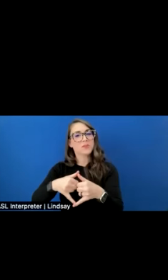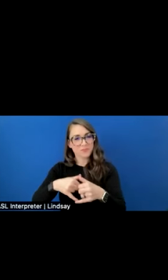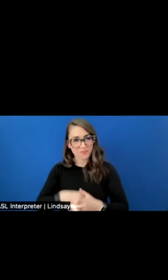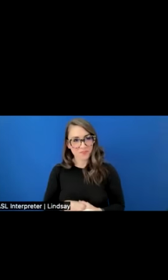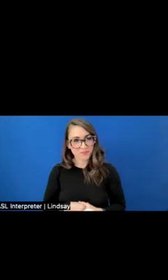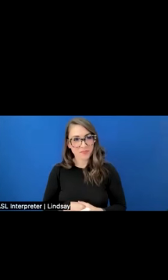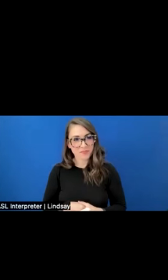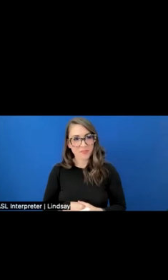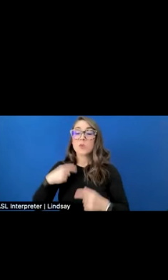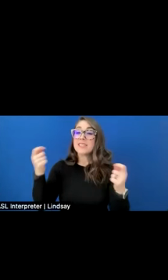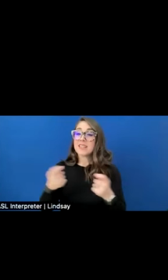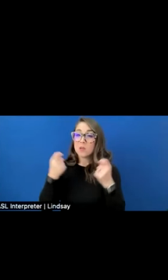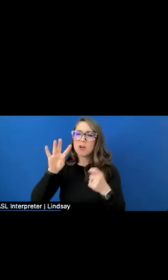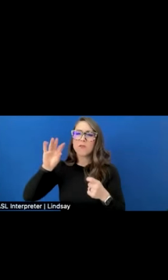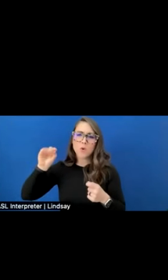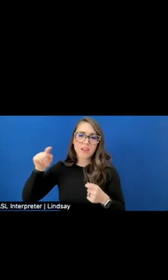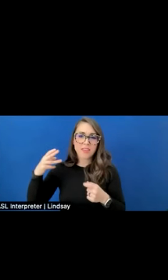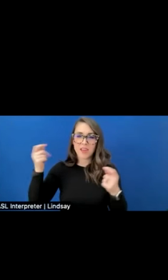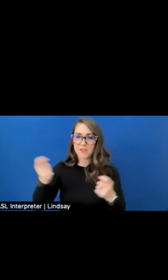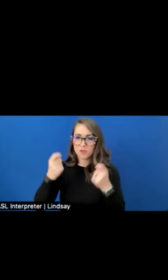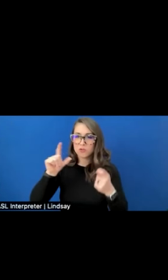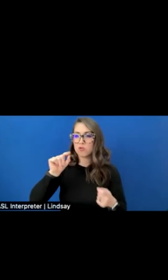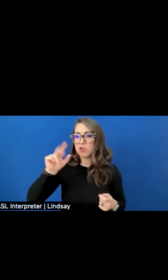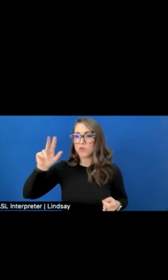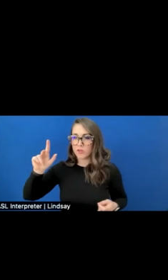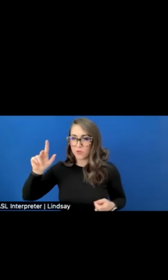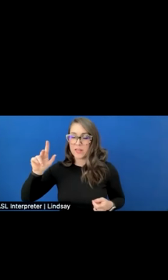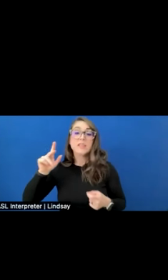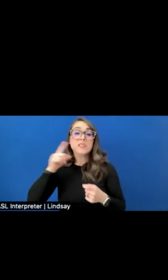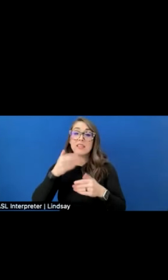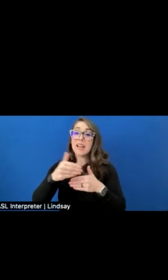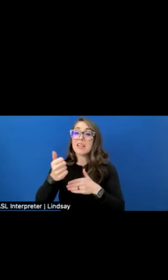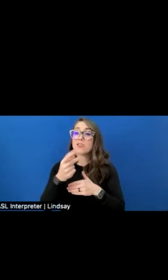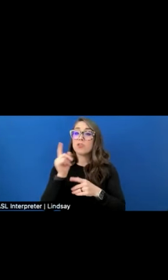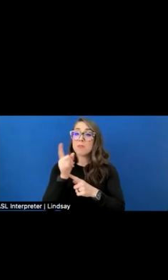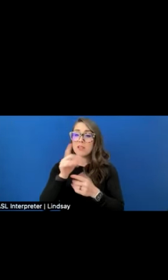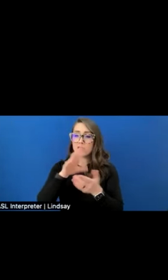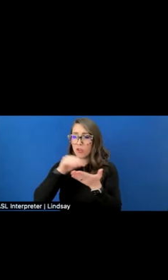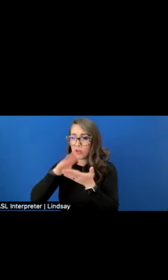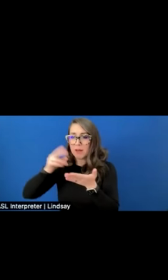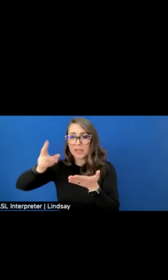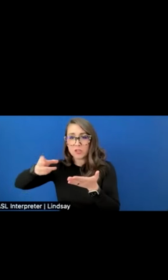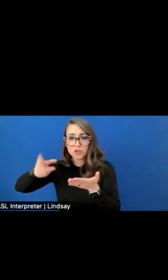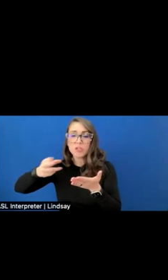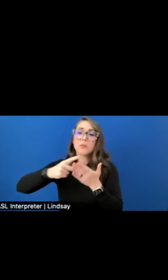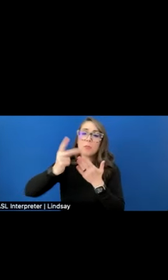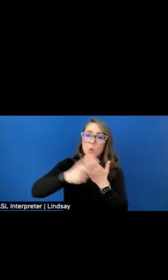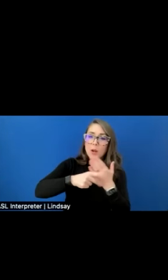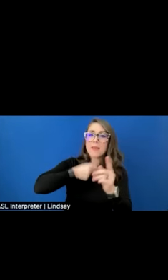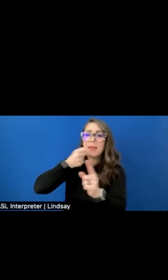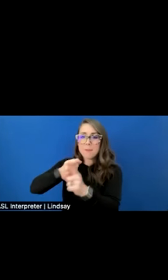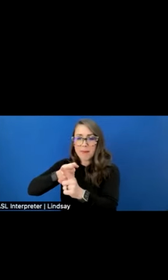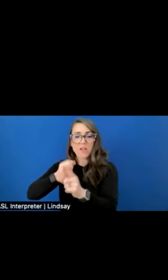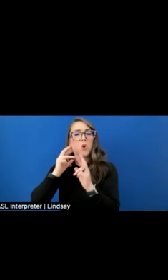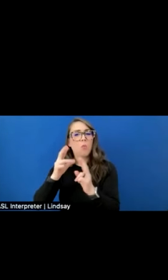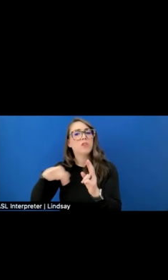40th anniversary in 2023. As you spend the next few minutes learning about our history, programs, and impacts, we hope you will come to share our enthusiasm for all that PCAFPD